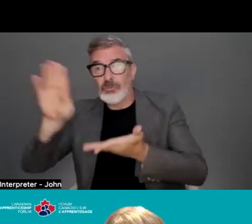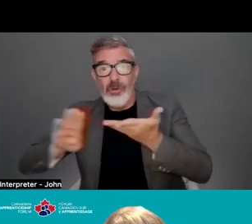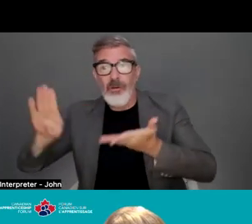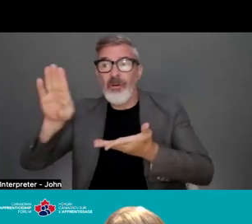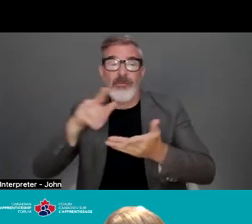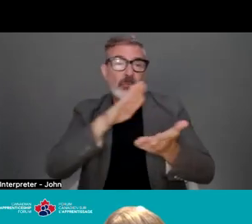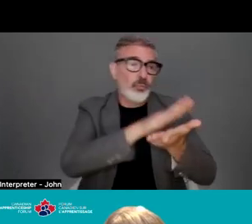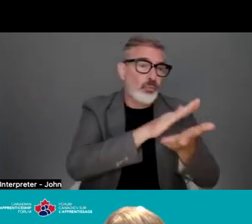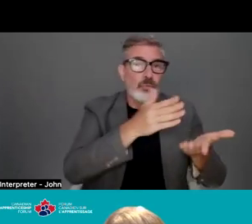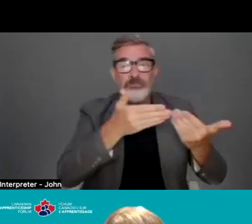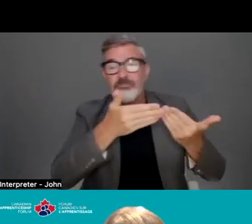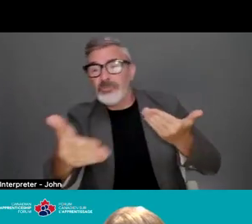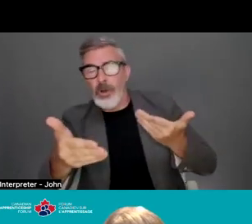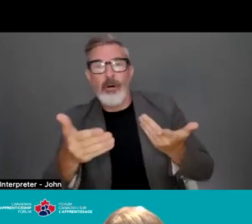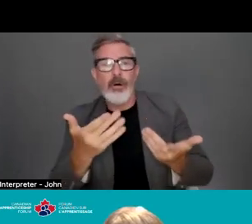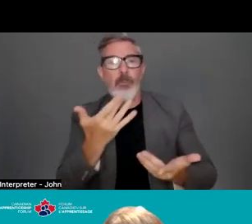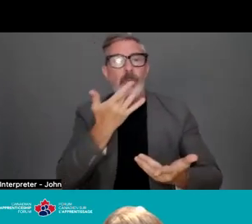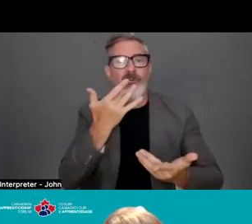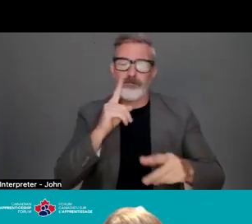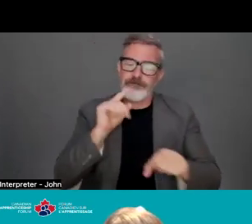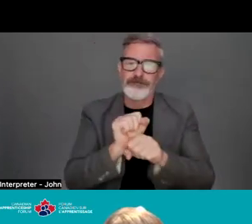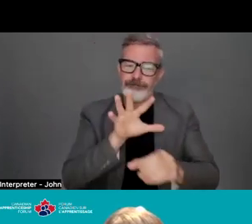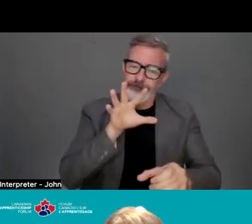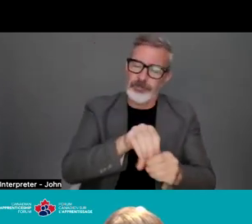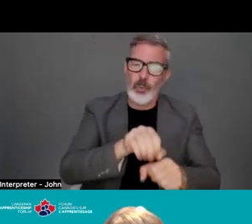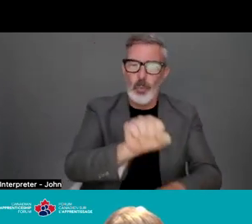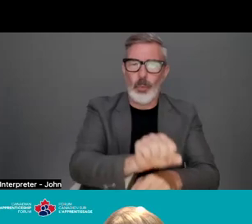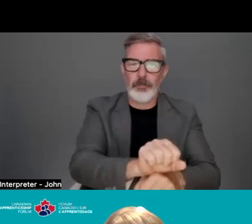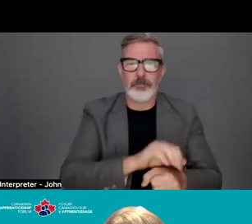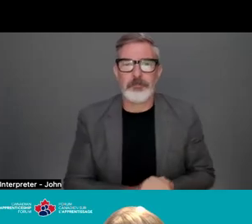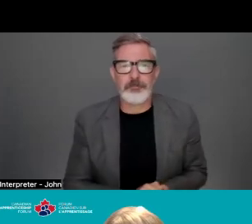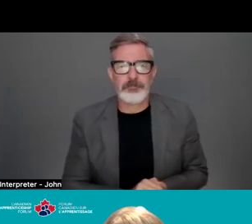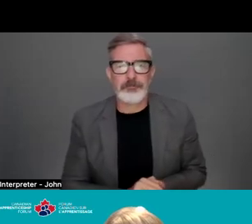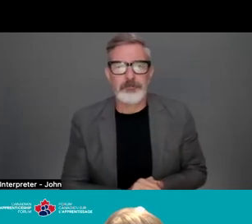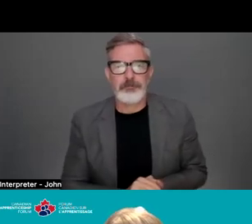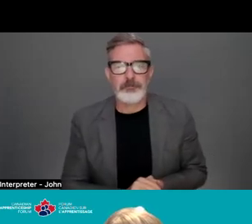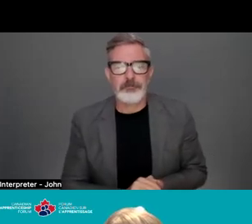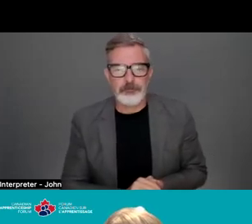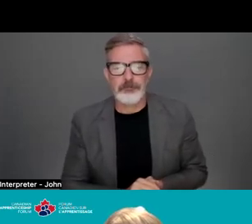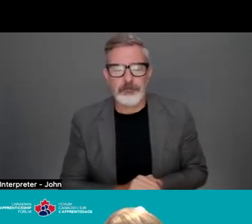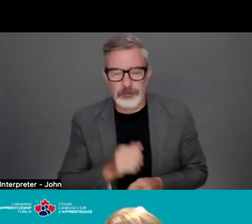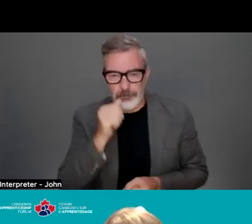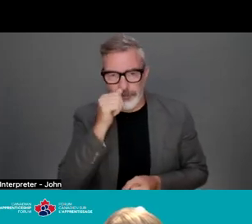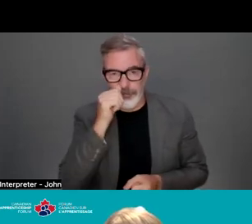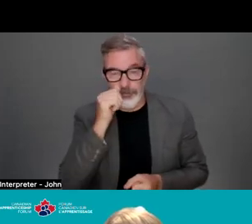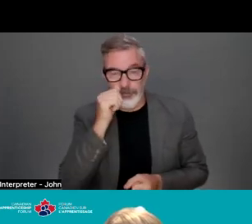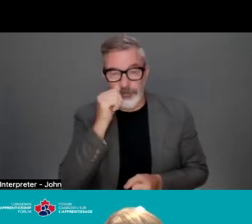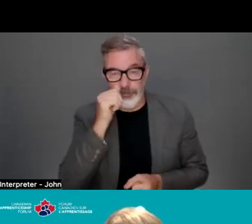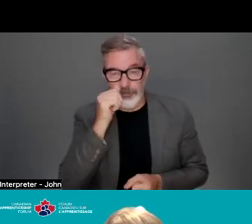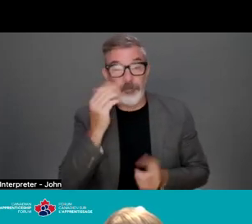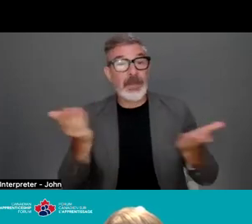In terms of activities at the Canadian Apprenticeship Forum, we host 2 conferences.